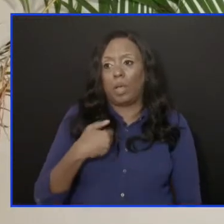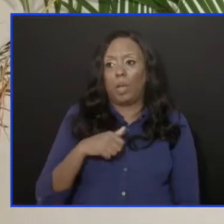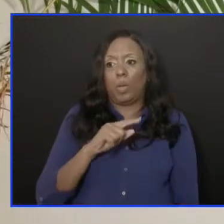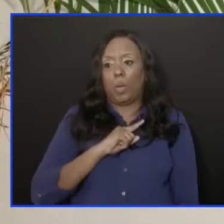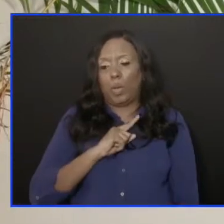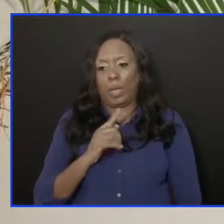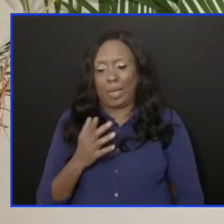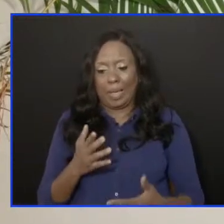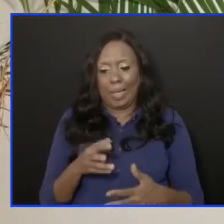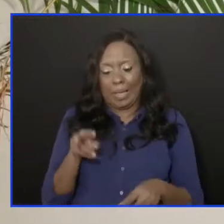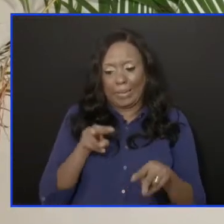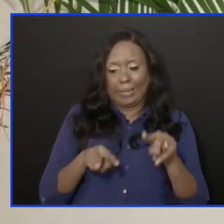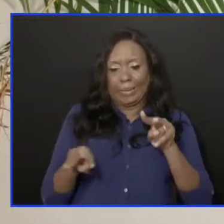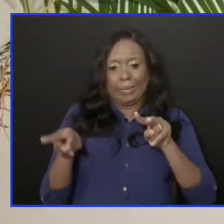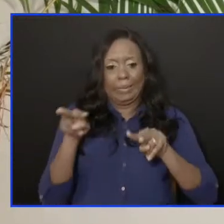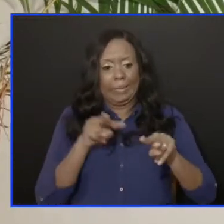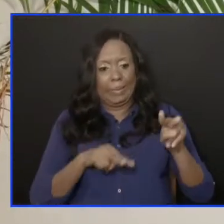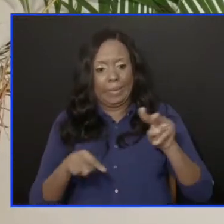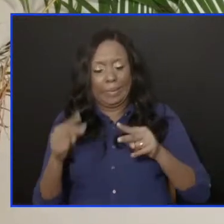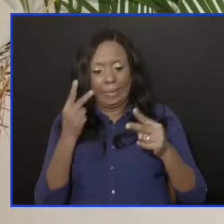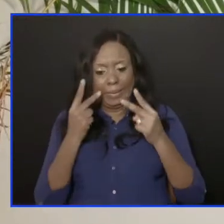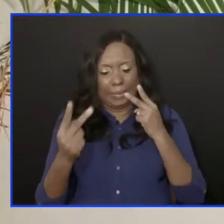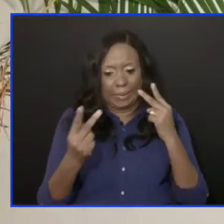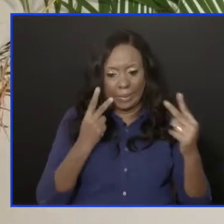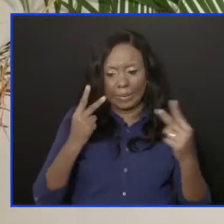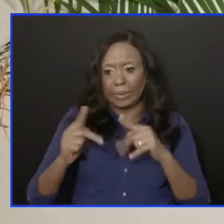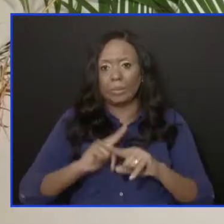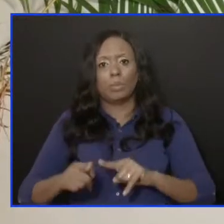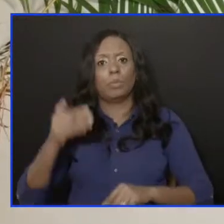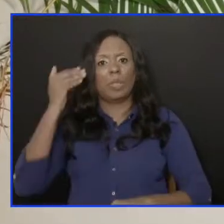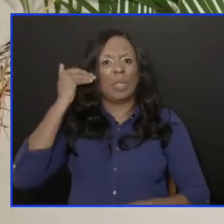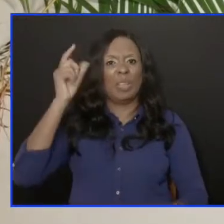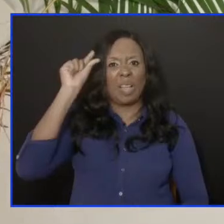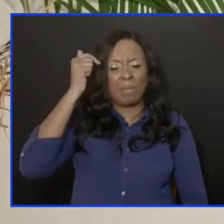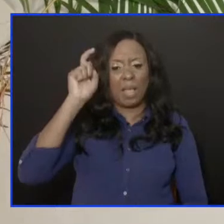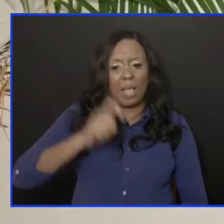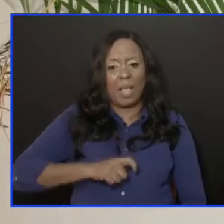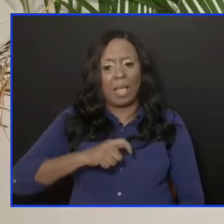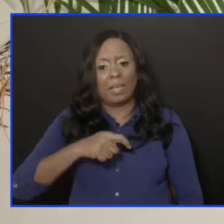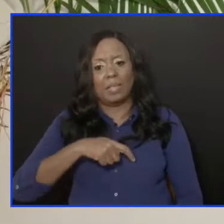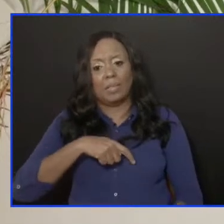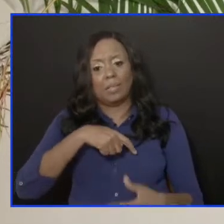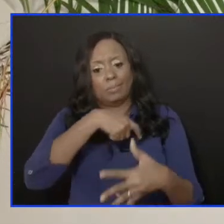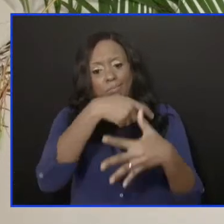will look at the healthcare factors, but we know that the government has to look at all the factors,